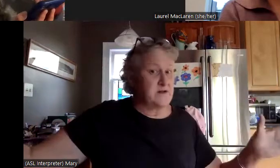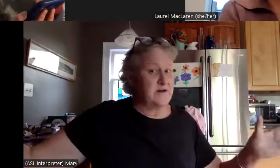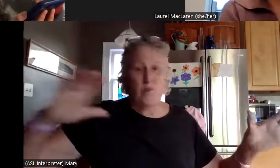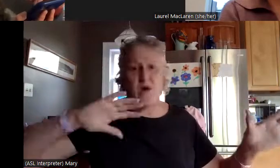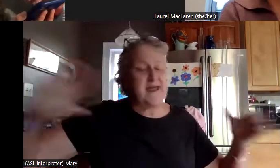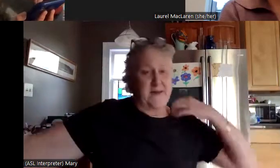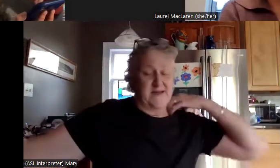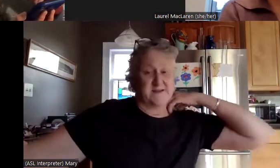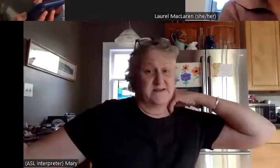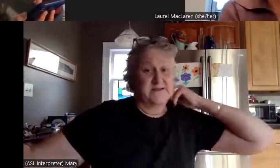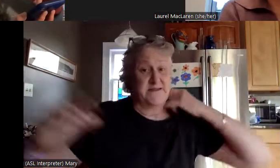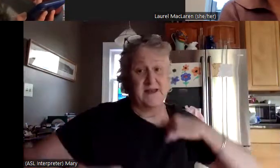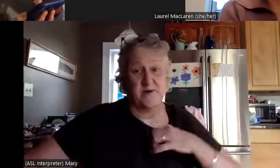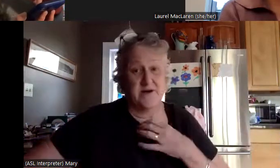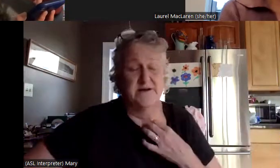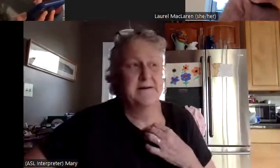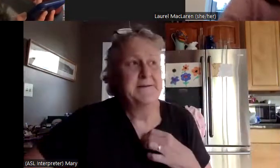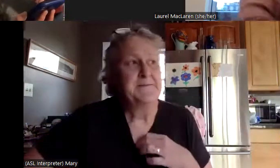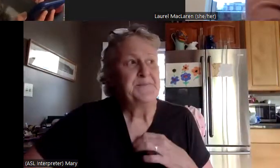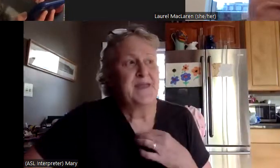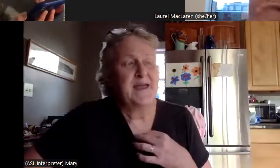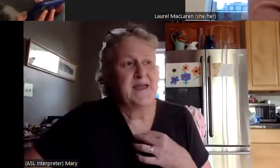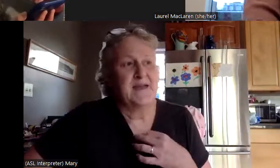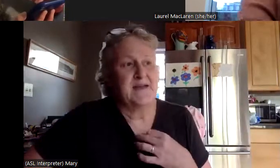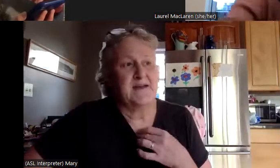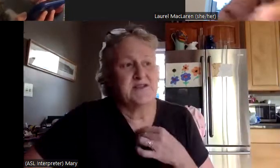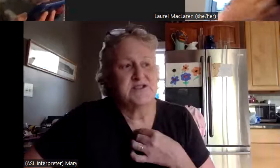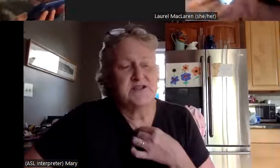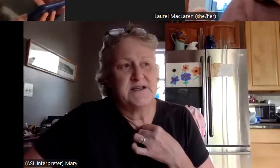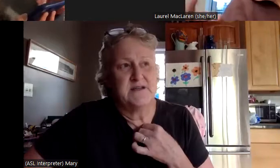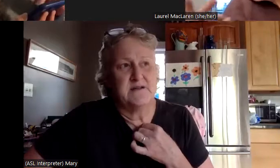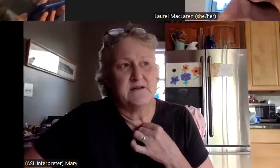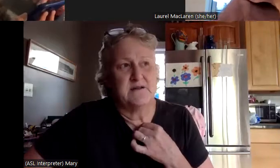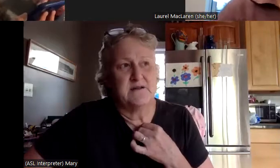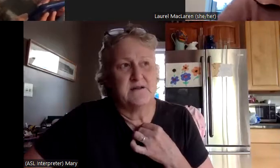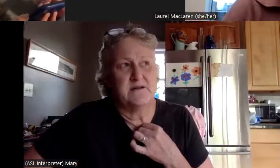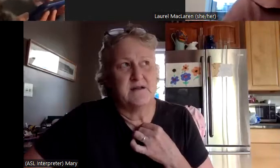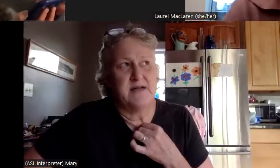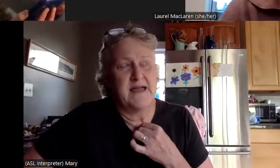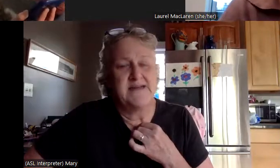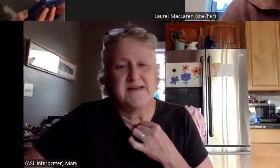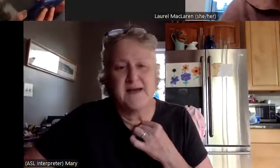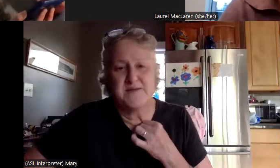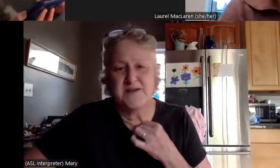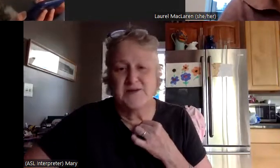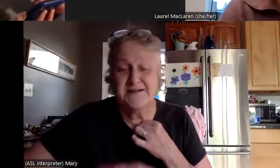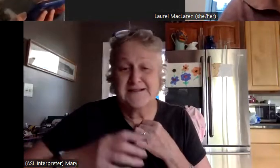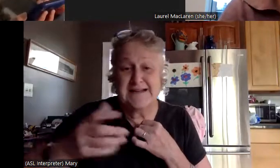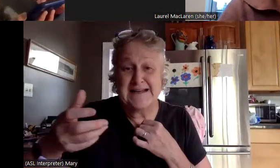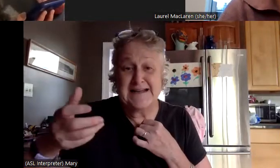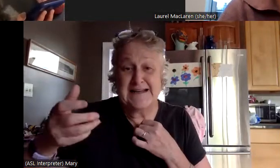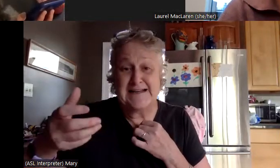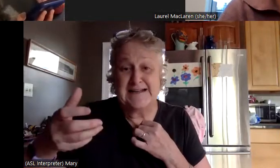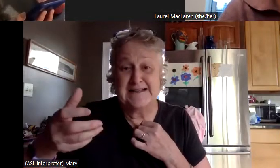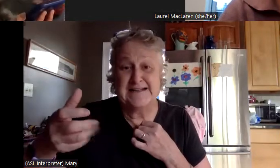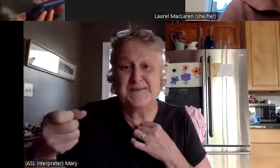now it's already way past the 60-day mark. And she And ended she's just up- had she had them in a